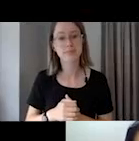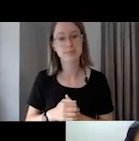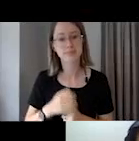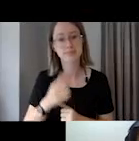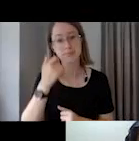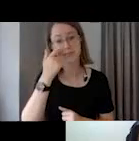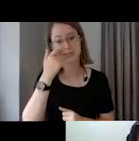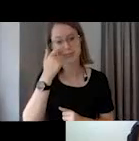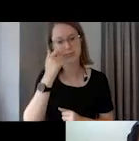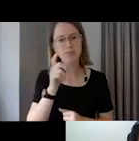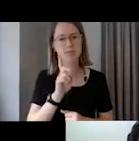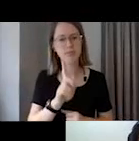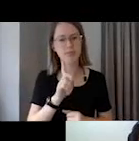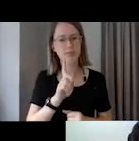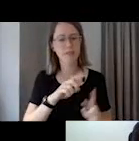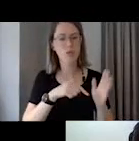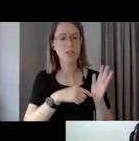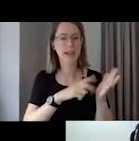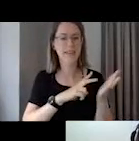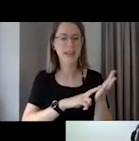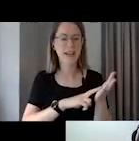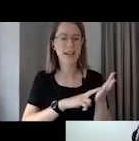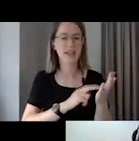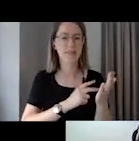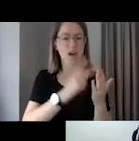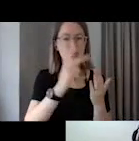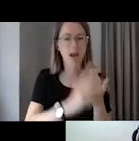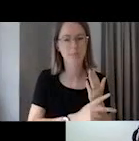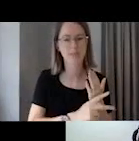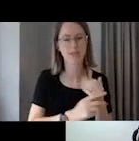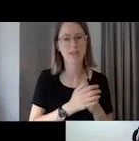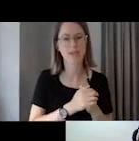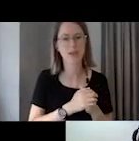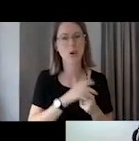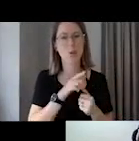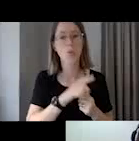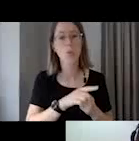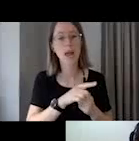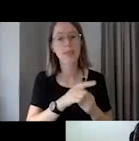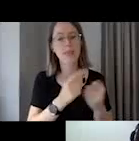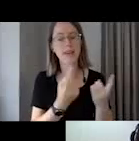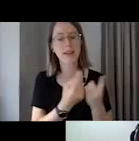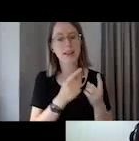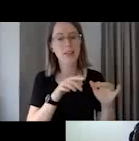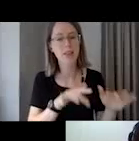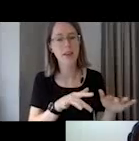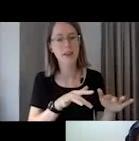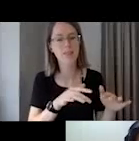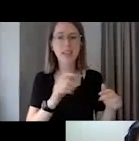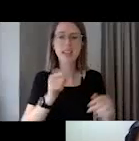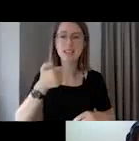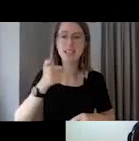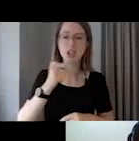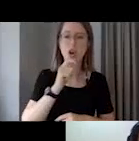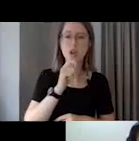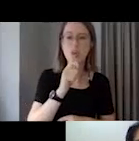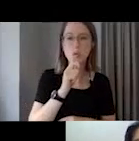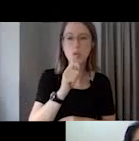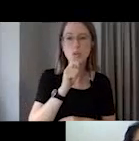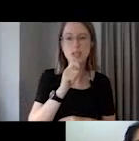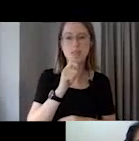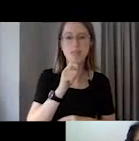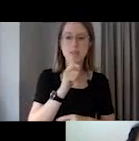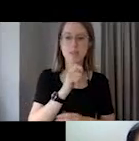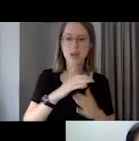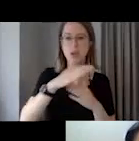but in terms of TV coverage, I guess one of the strengths there is, you know, the 6 o'clock news where it's prime time